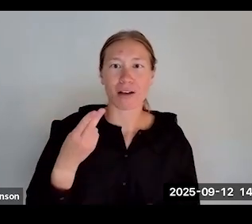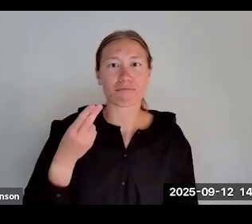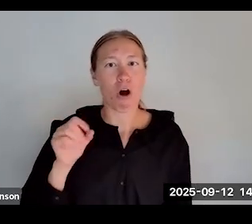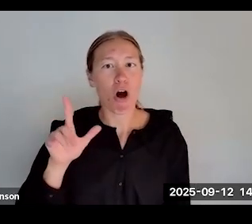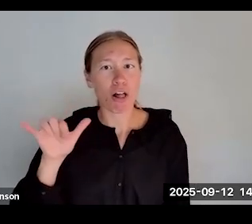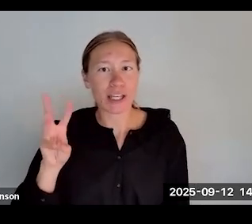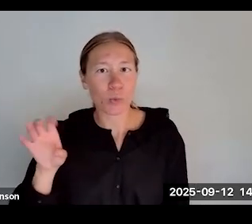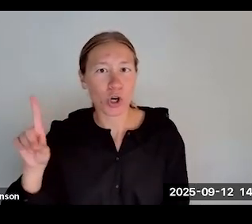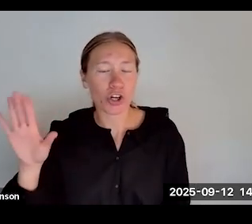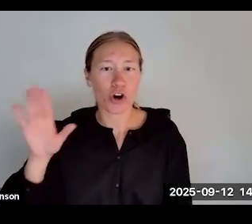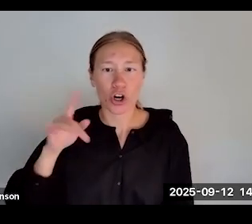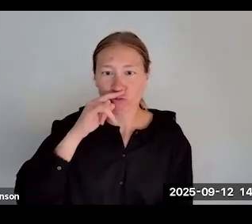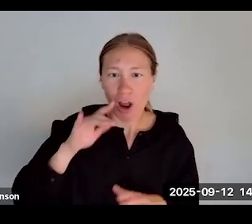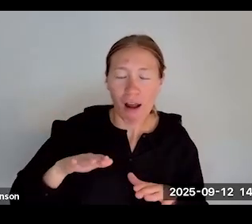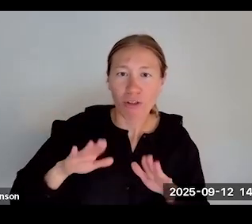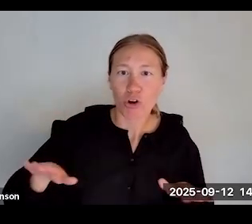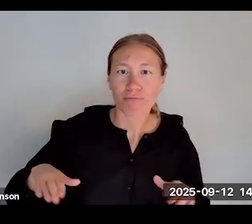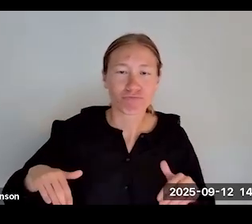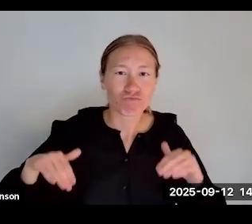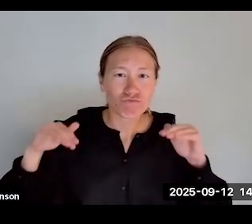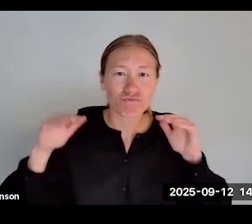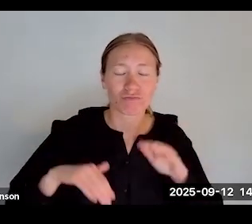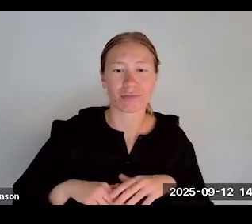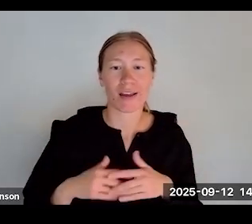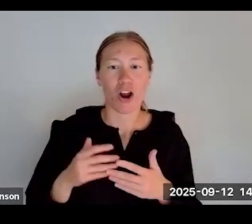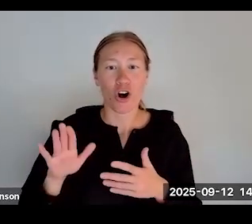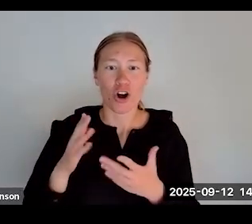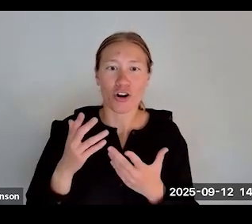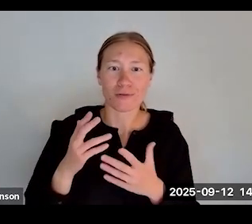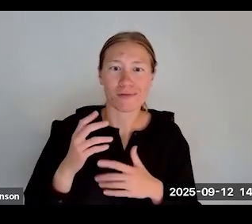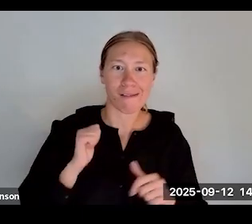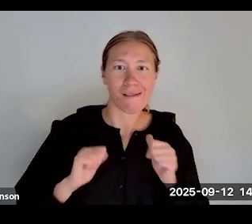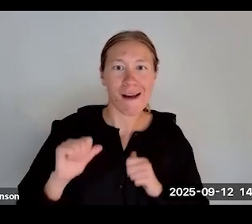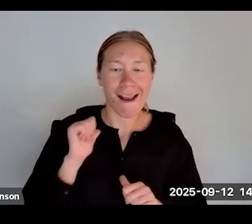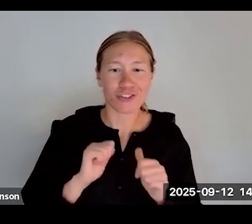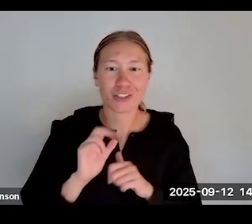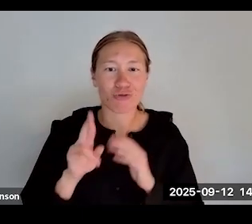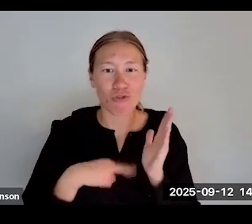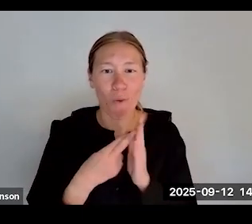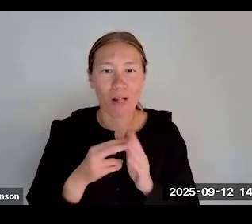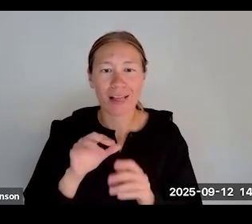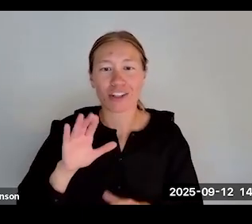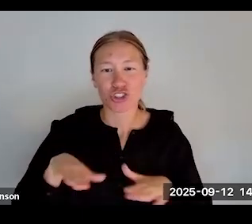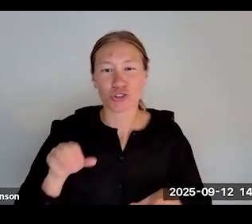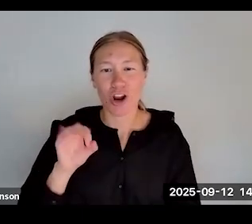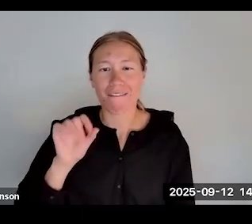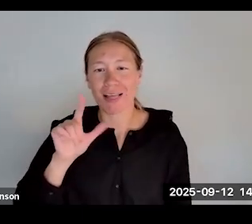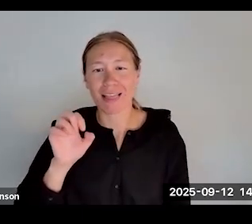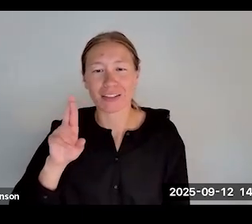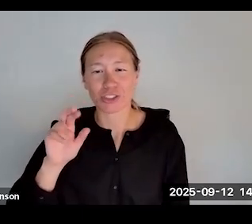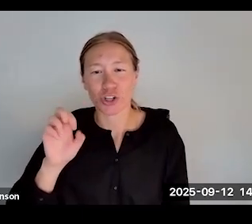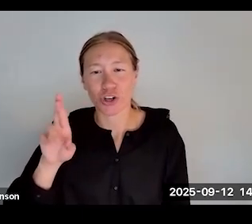childhood, her breakthrough Oscar-winning role in Children of a Lesser God, and her personal struggles with addiction and abusive